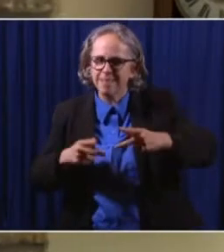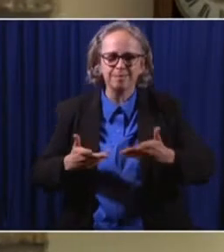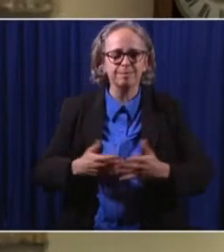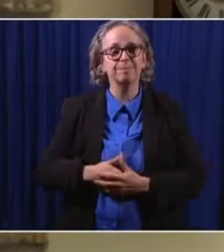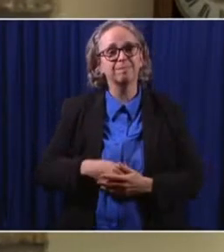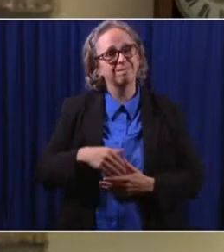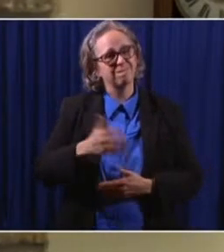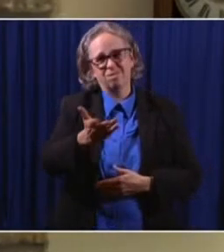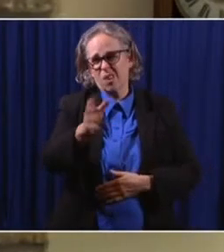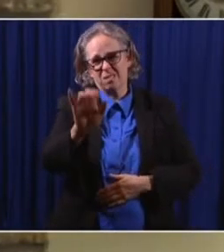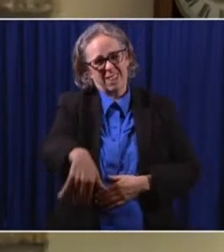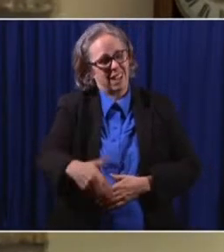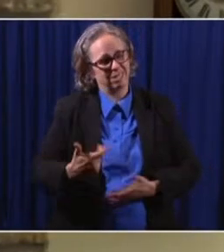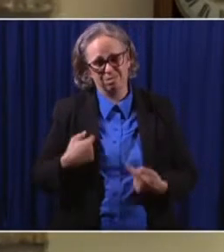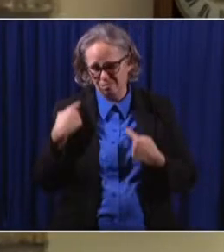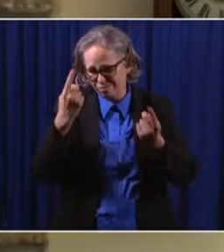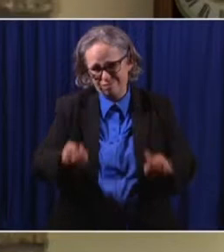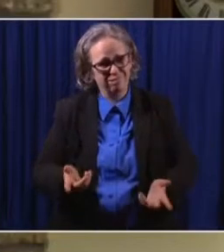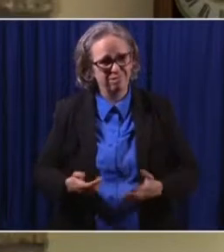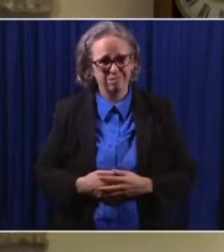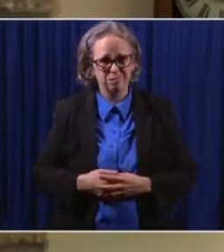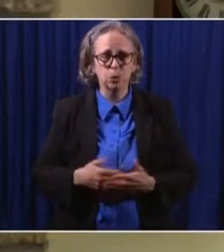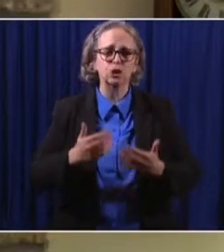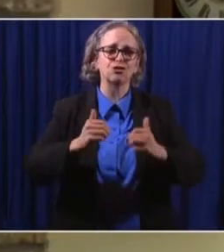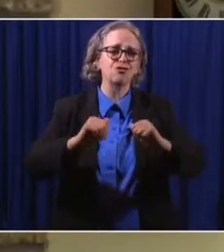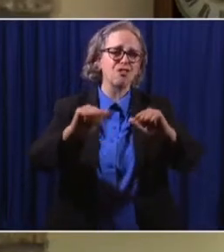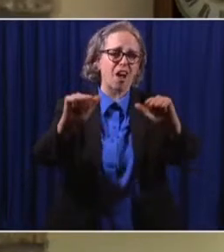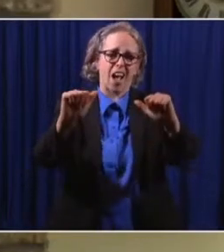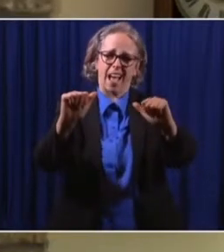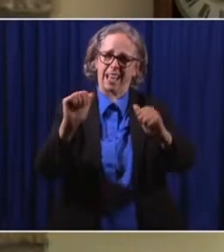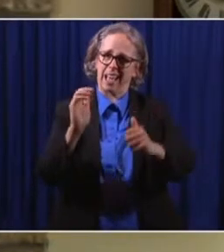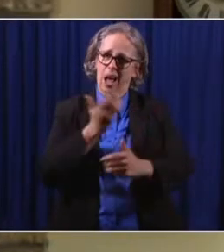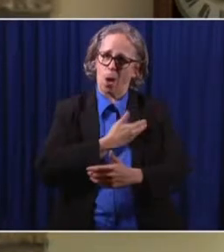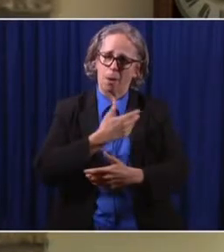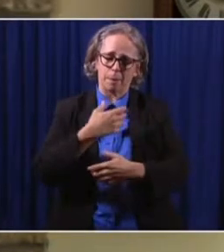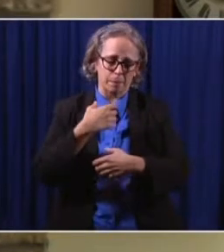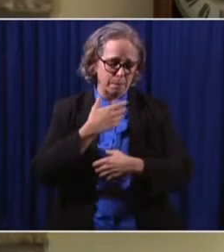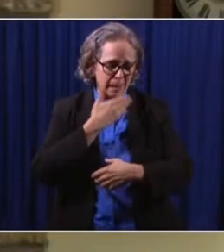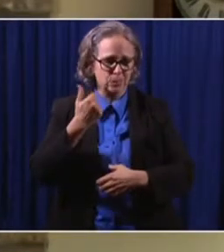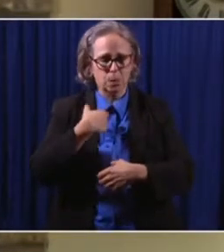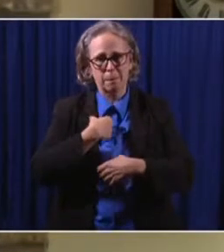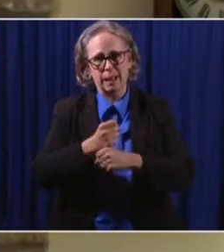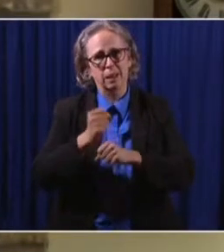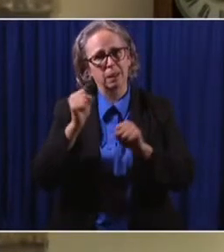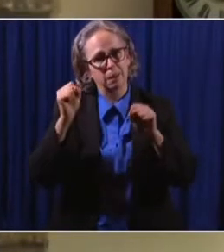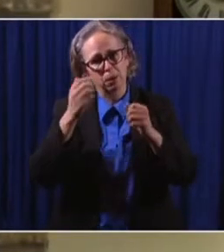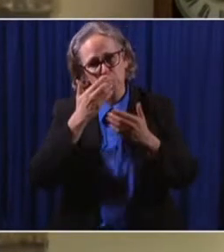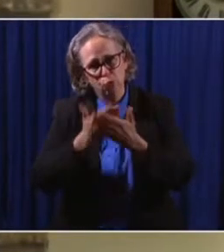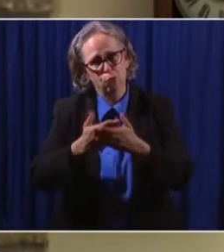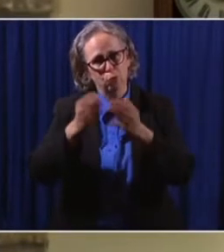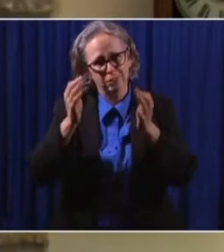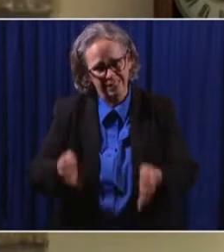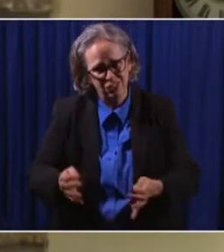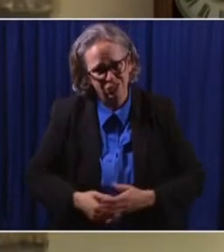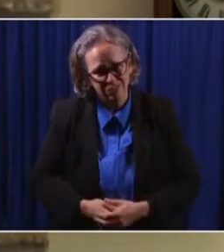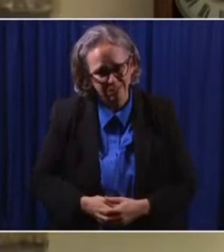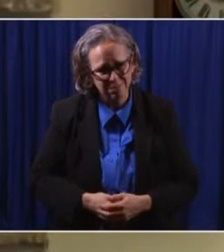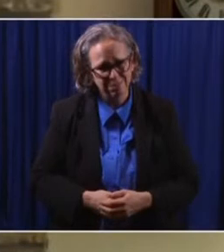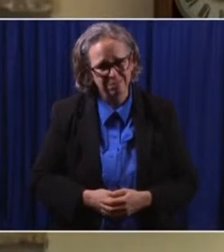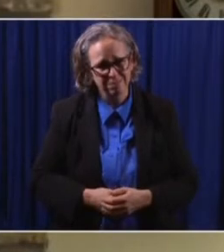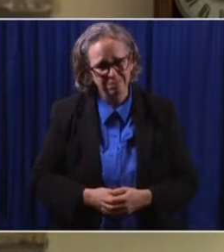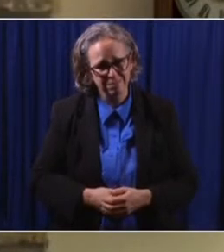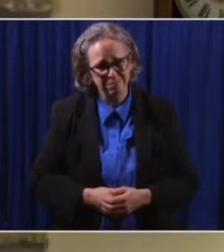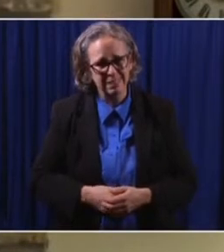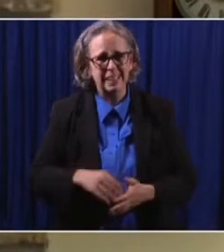So, we try to work this thing out. One of the things I think we sometimes forget is none of